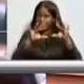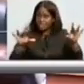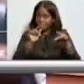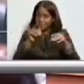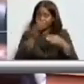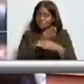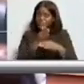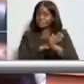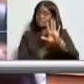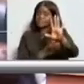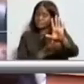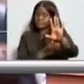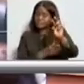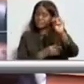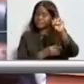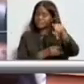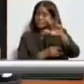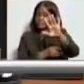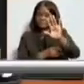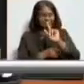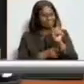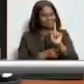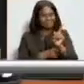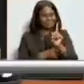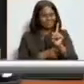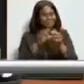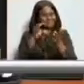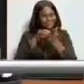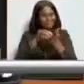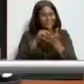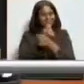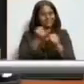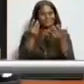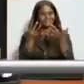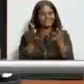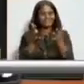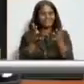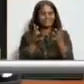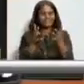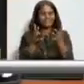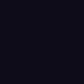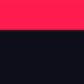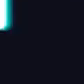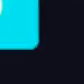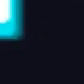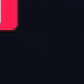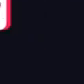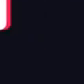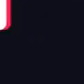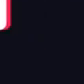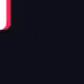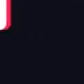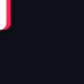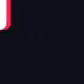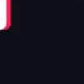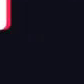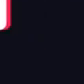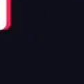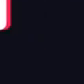transaction. The honorable member, I think that matter was brought out in the...